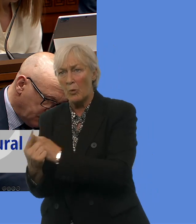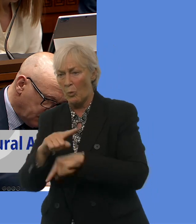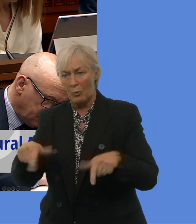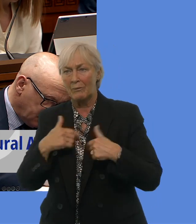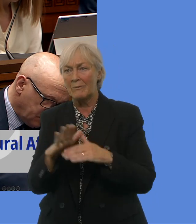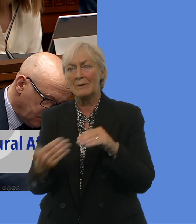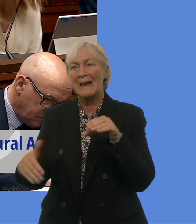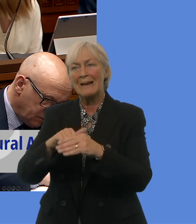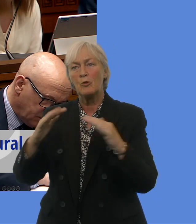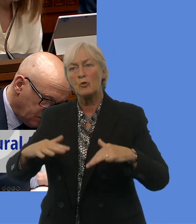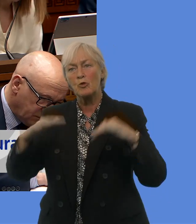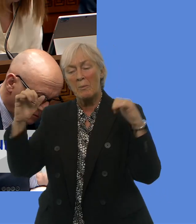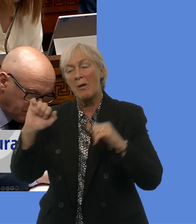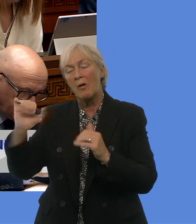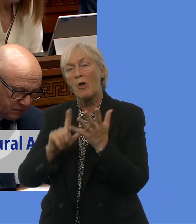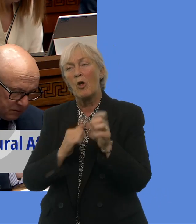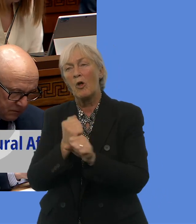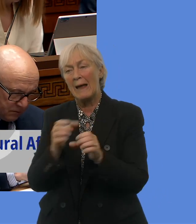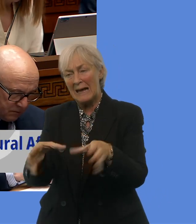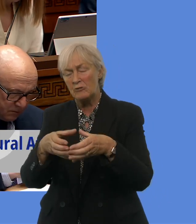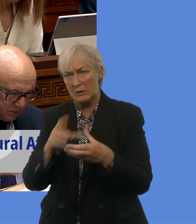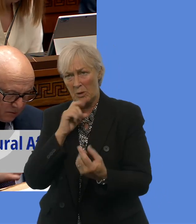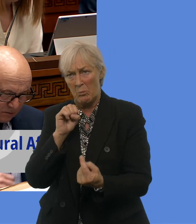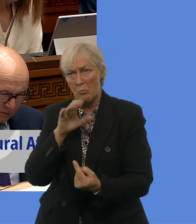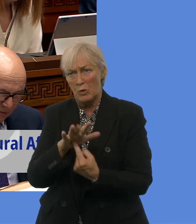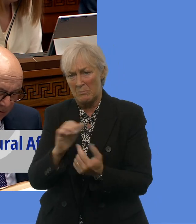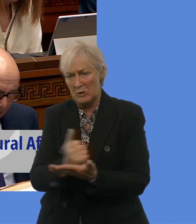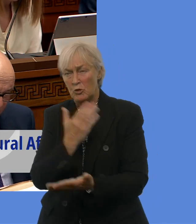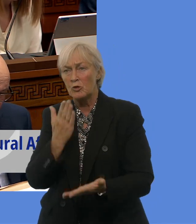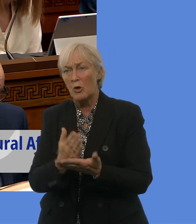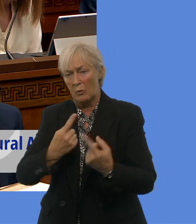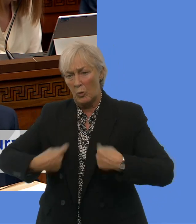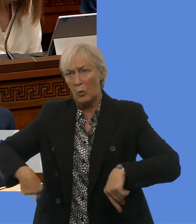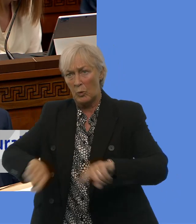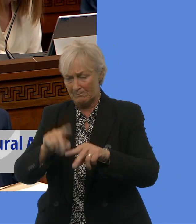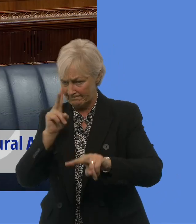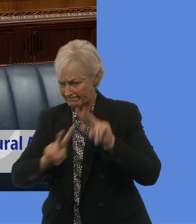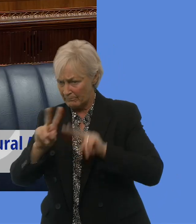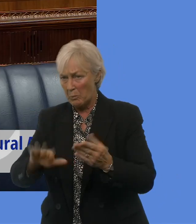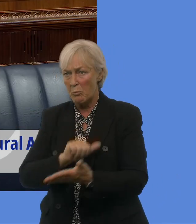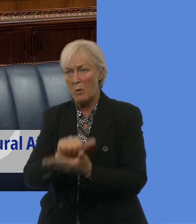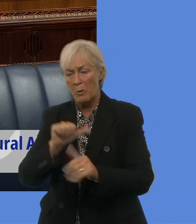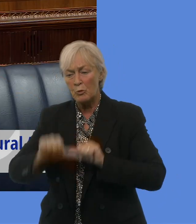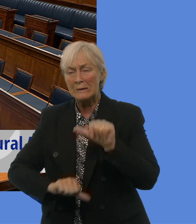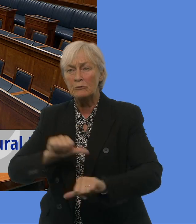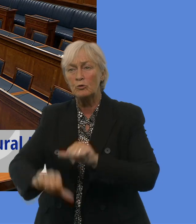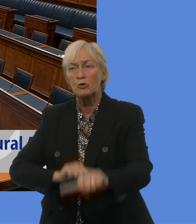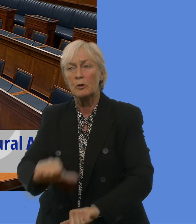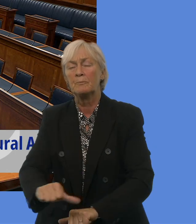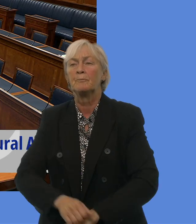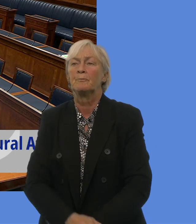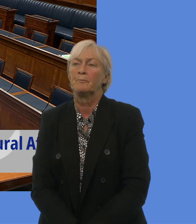I'm engaging with the Lochs Agency as is importance in terms of ensuring that we keep to a proper procedure. John